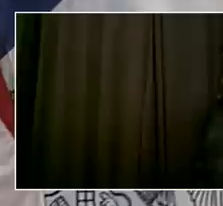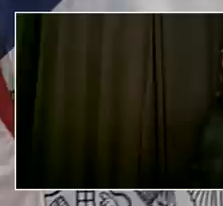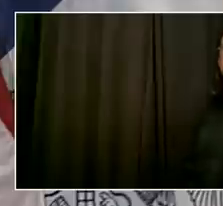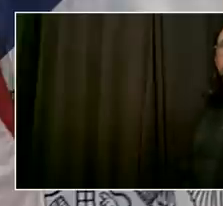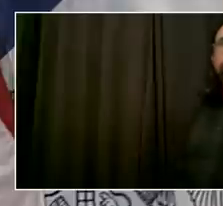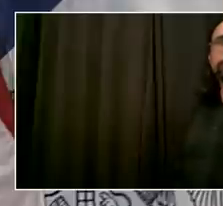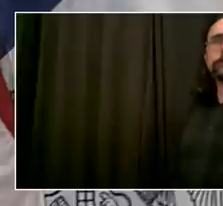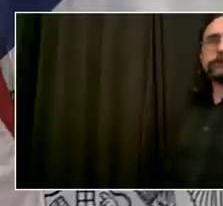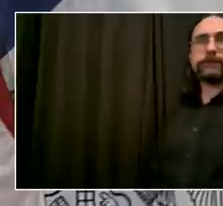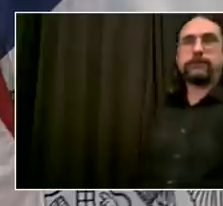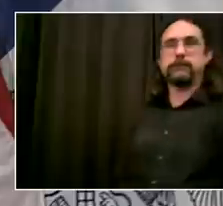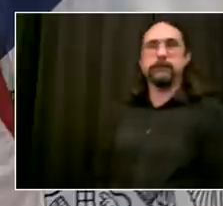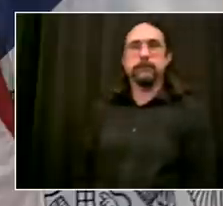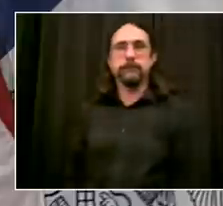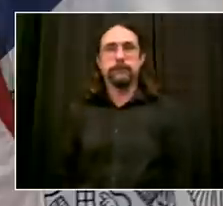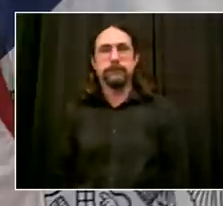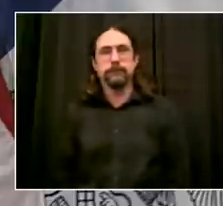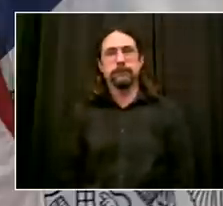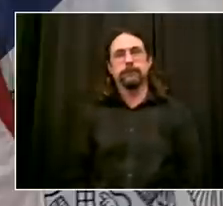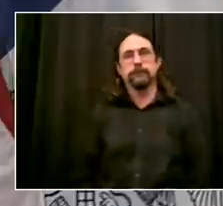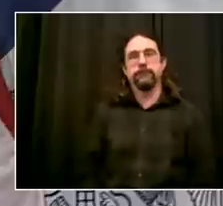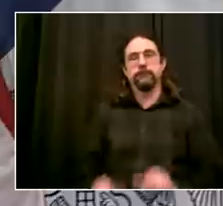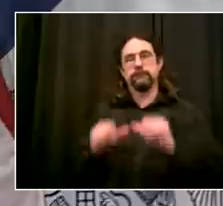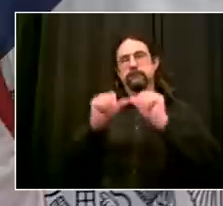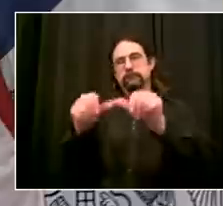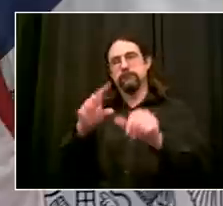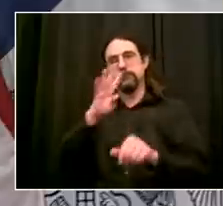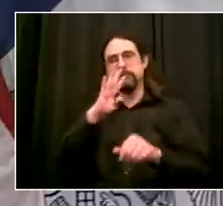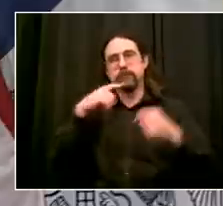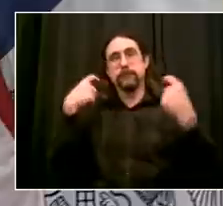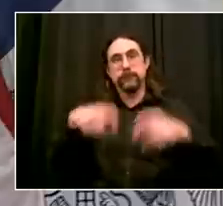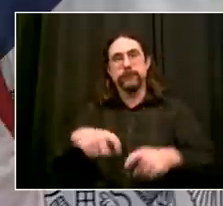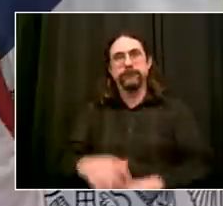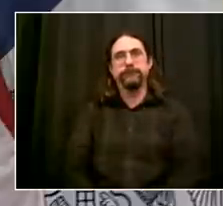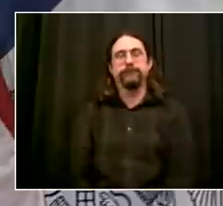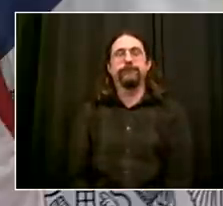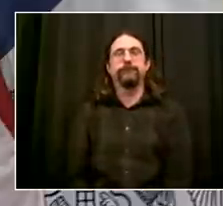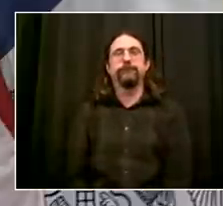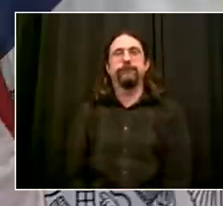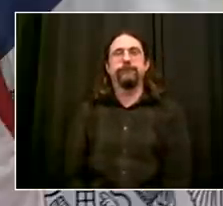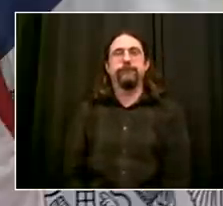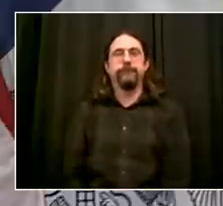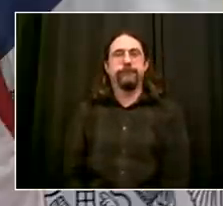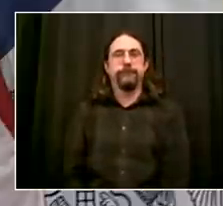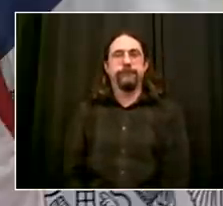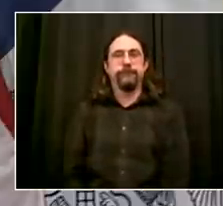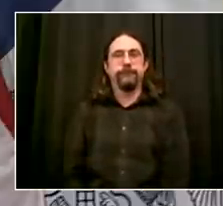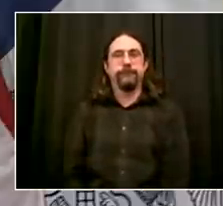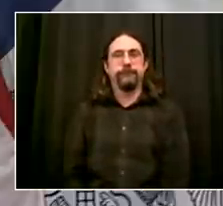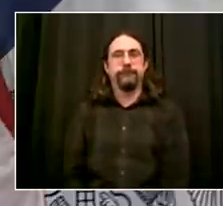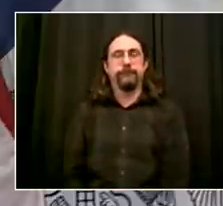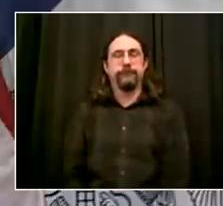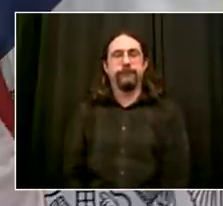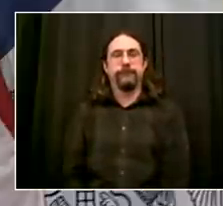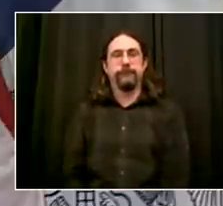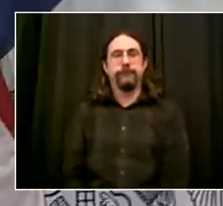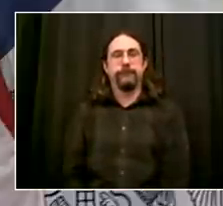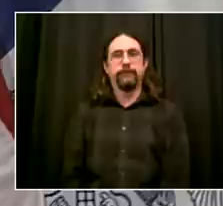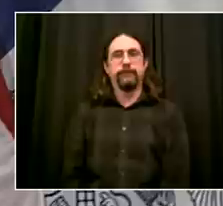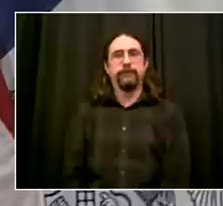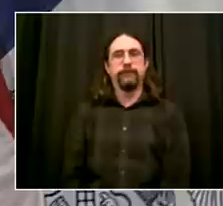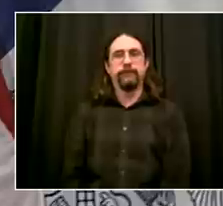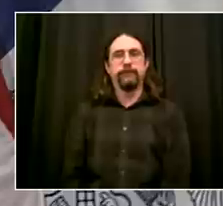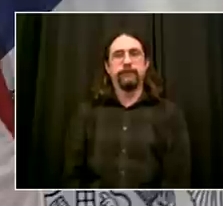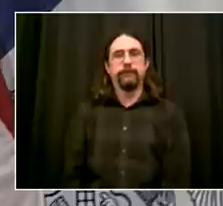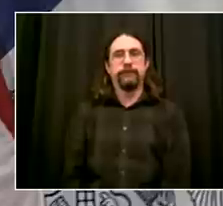unos a los otros. Por eso, vamos todos hoy a donar